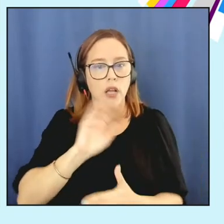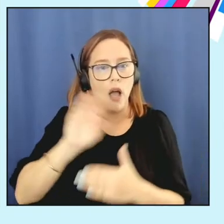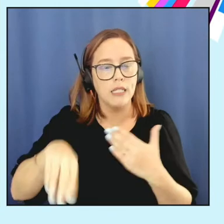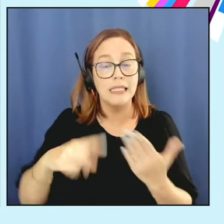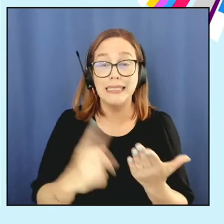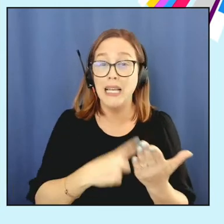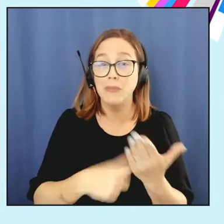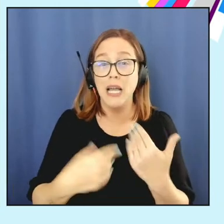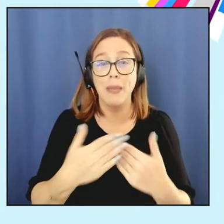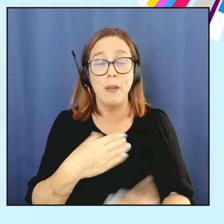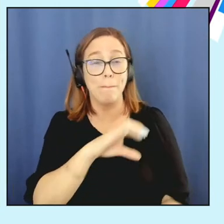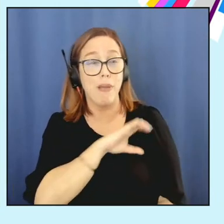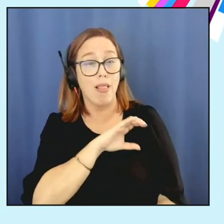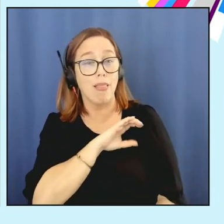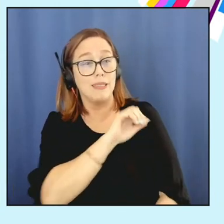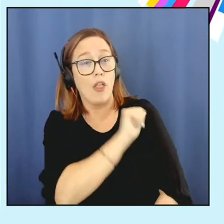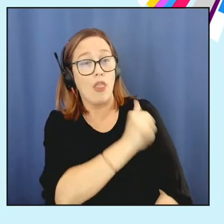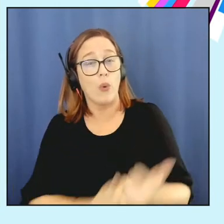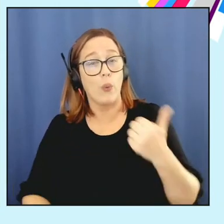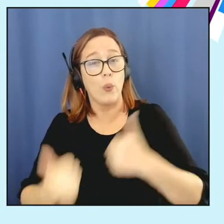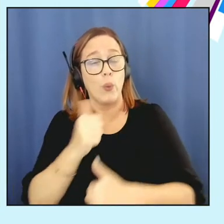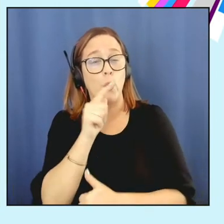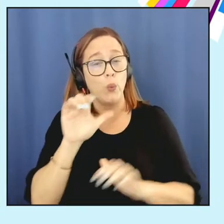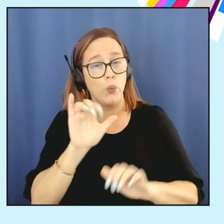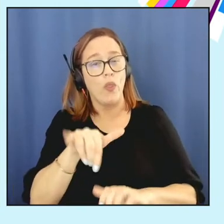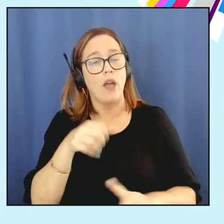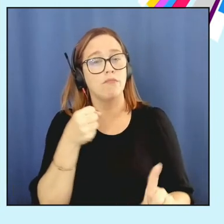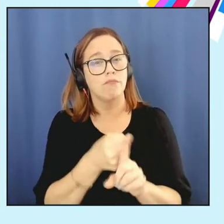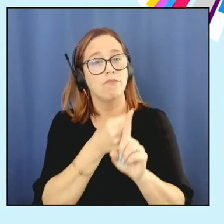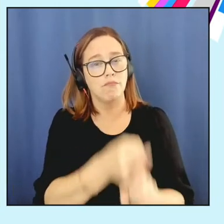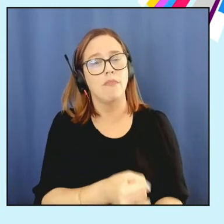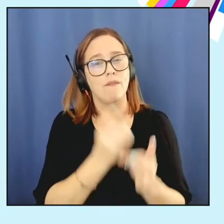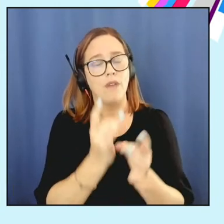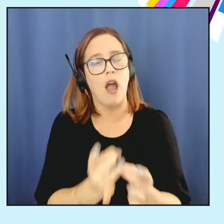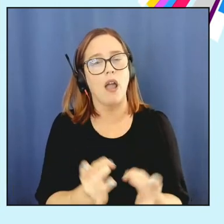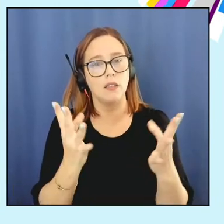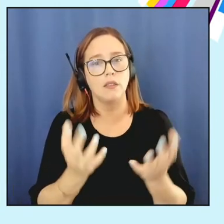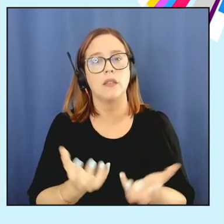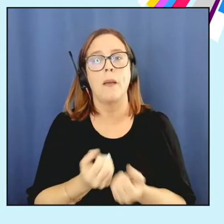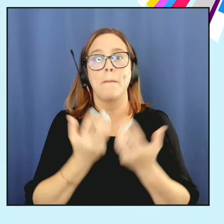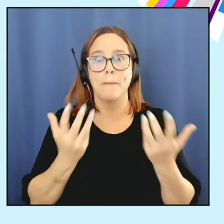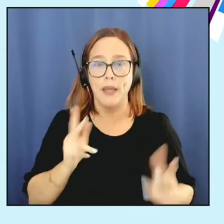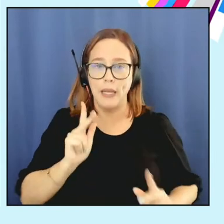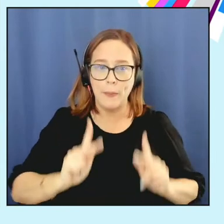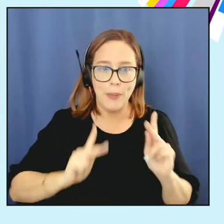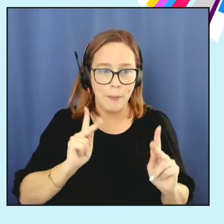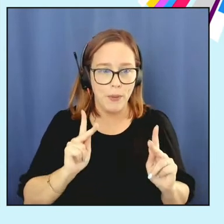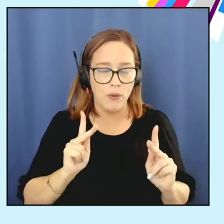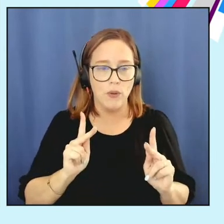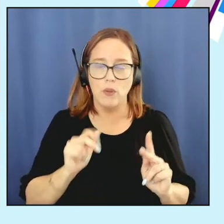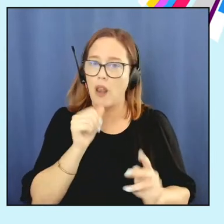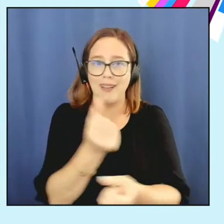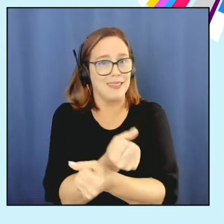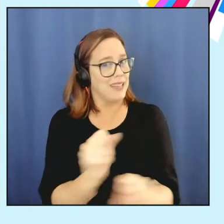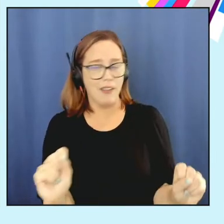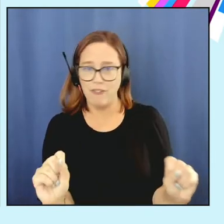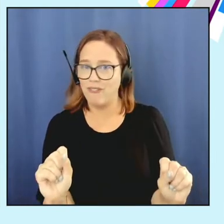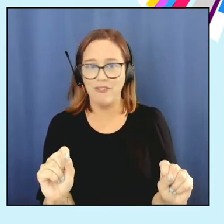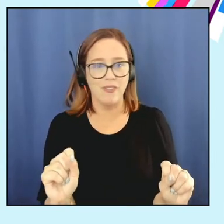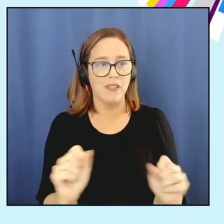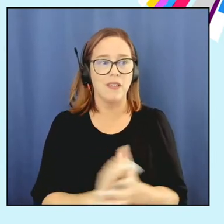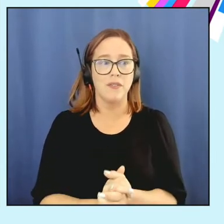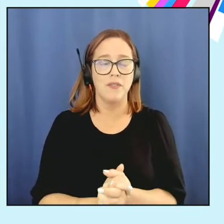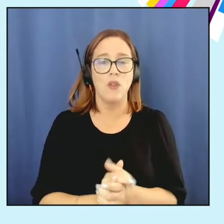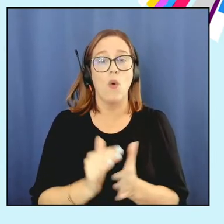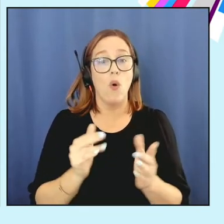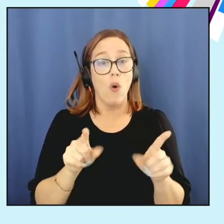authorities are the perpetrators of that violence. So many people are so unsafe. And also when I hear